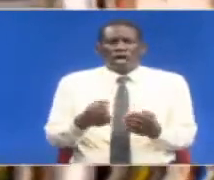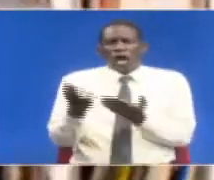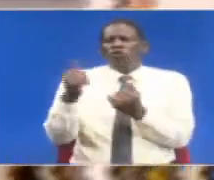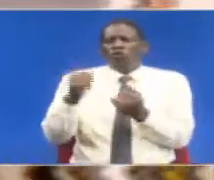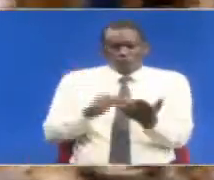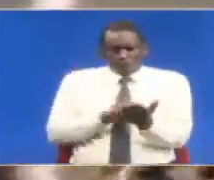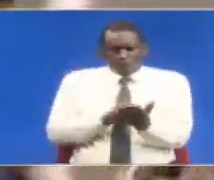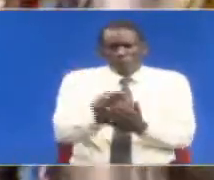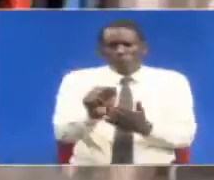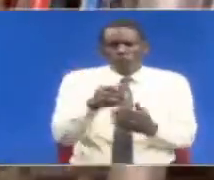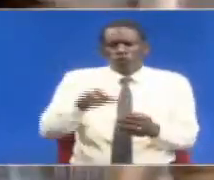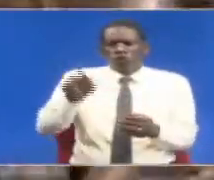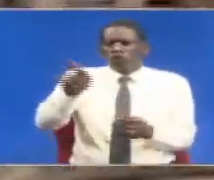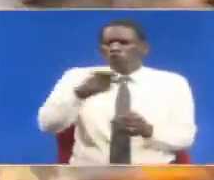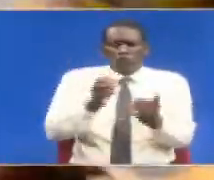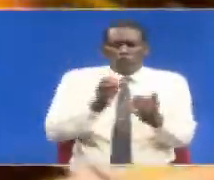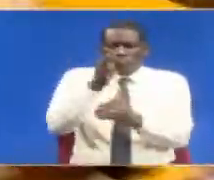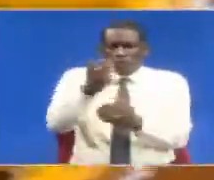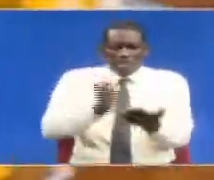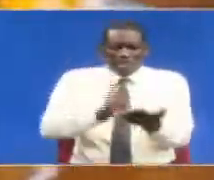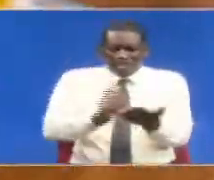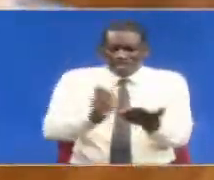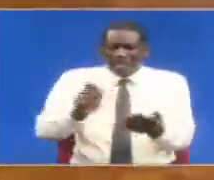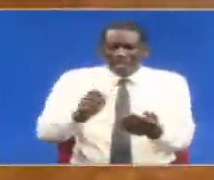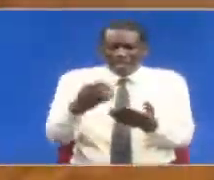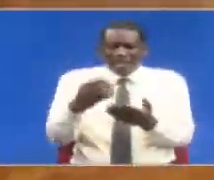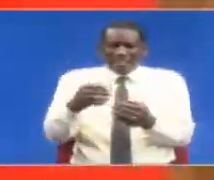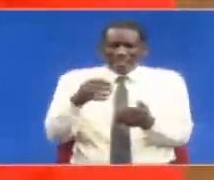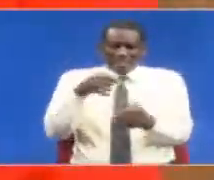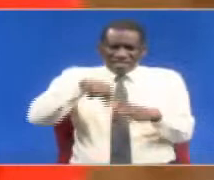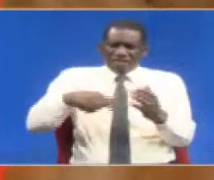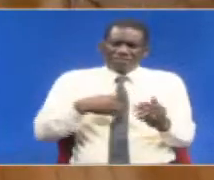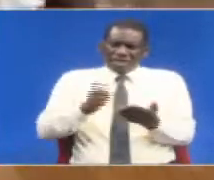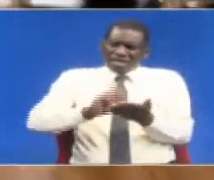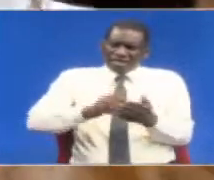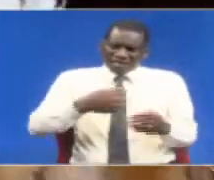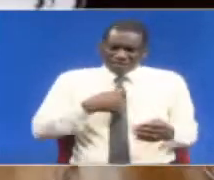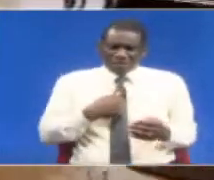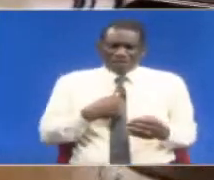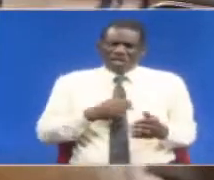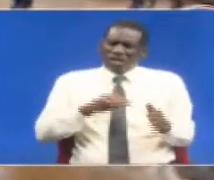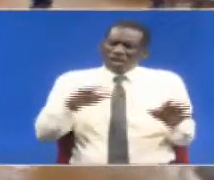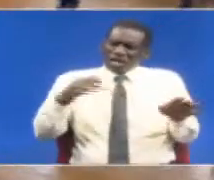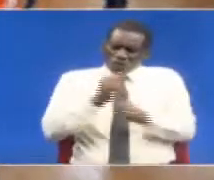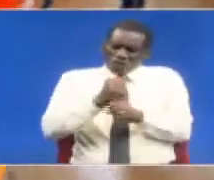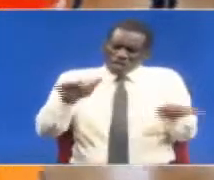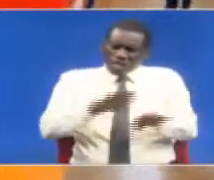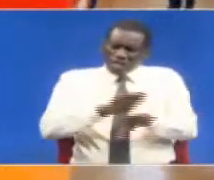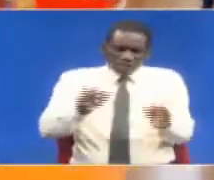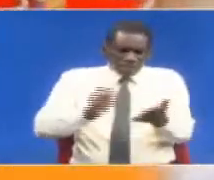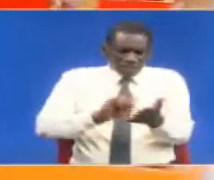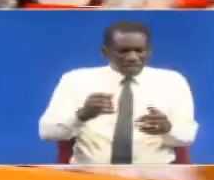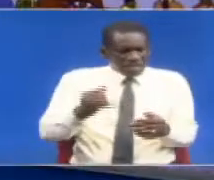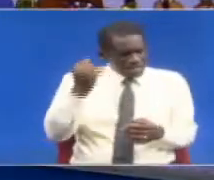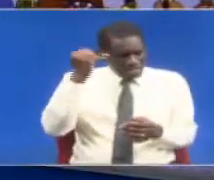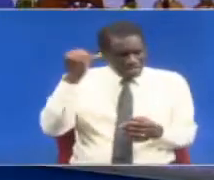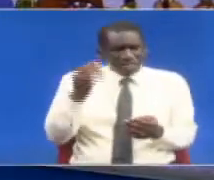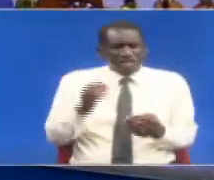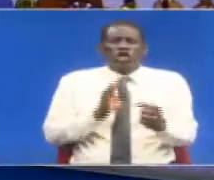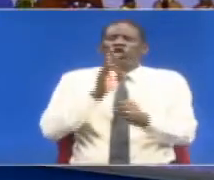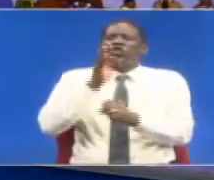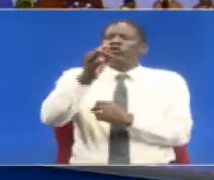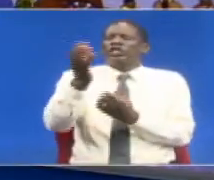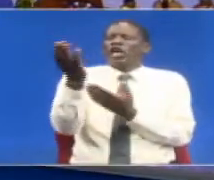in the future. Yeah, because writing is part of me, writing is me. I am all about writing and creativity. In the future, I look forward